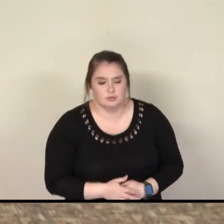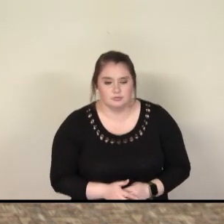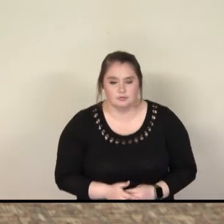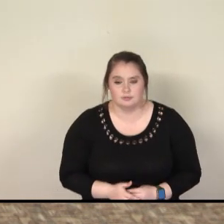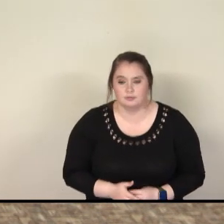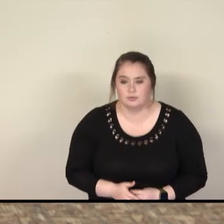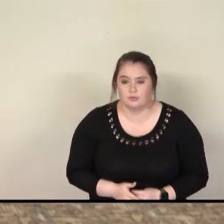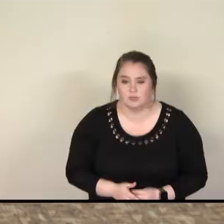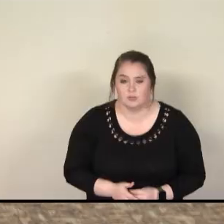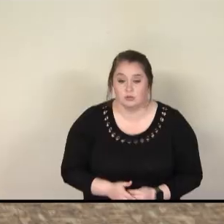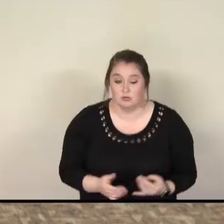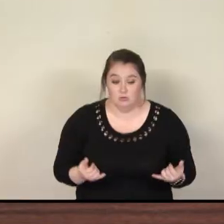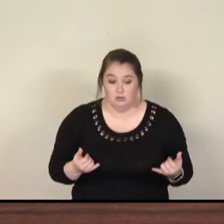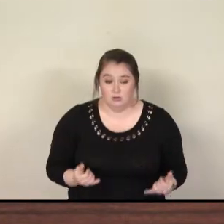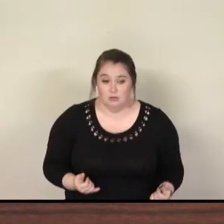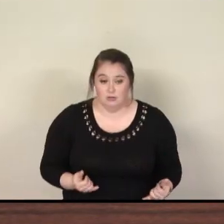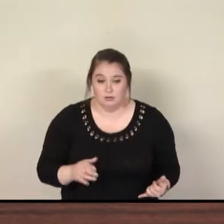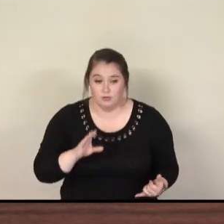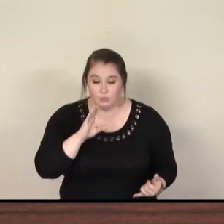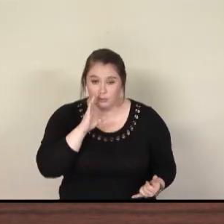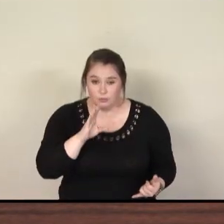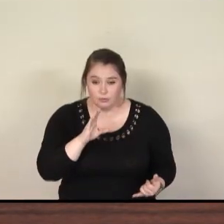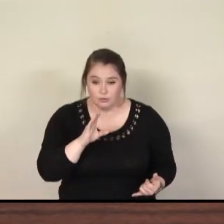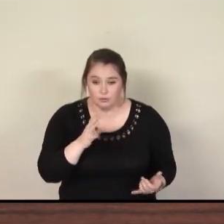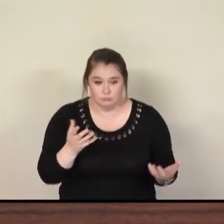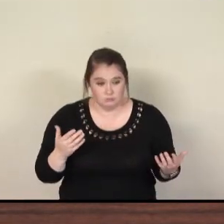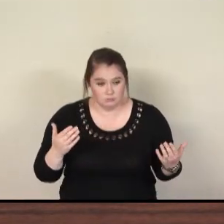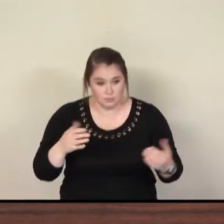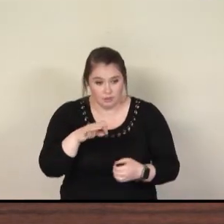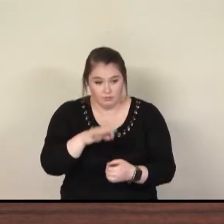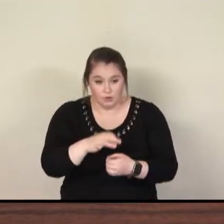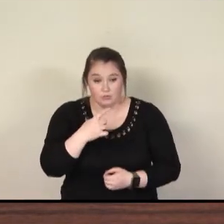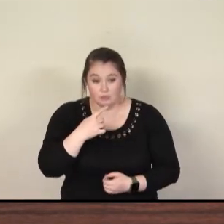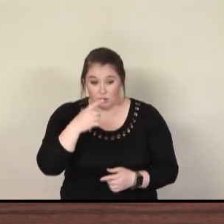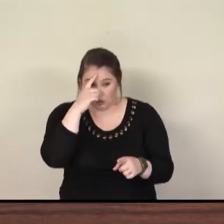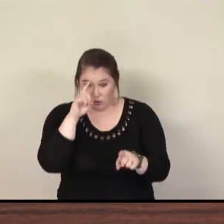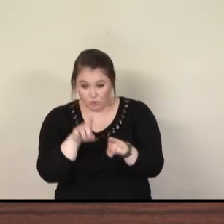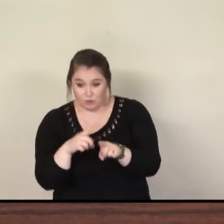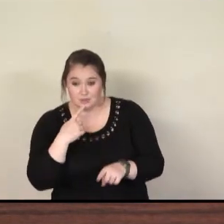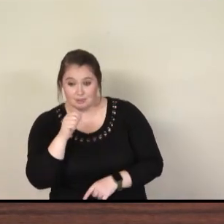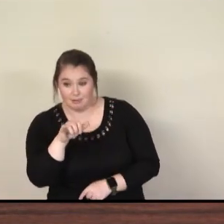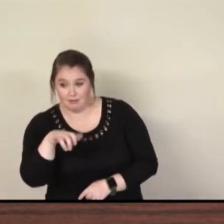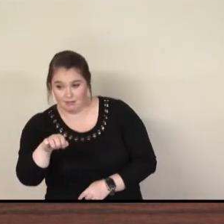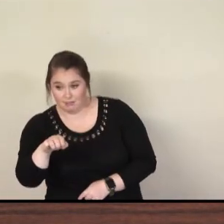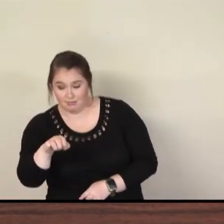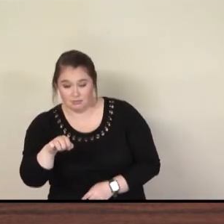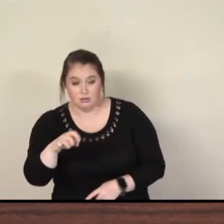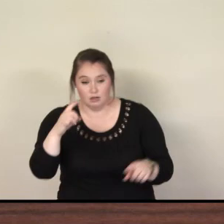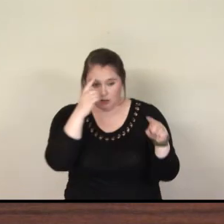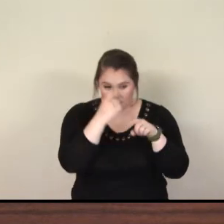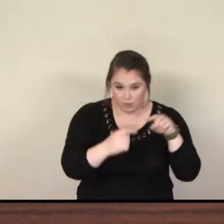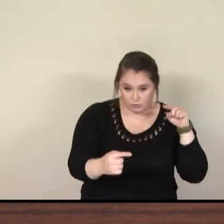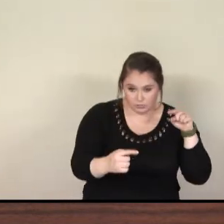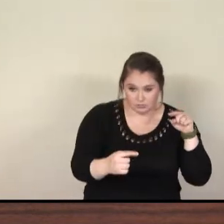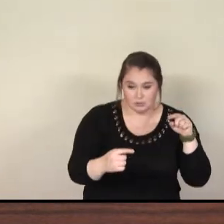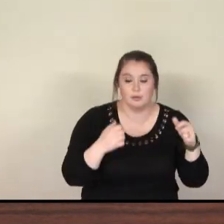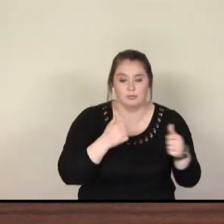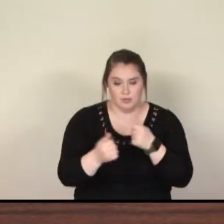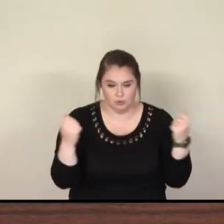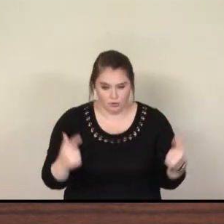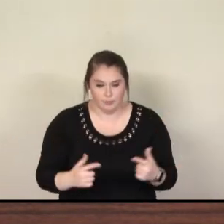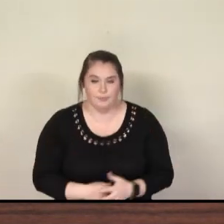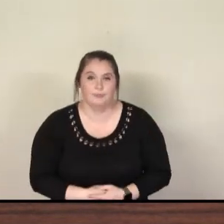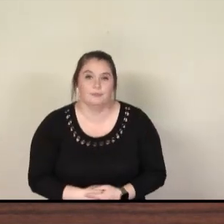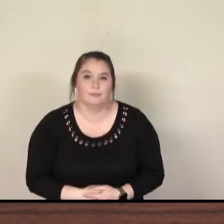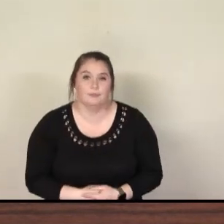With that, I will entertain a vote. All in favor, say aye. Aye. Any opposed? Passes